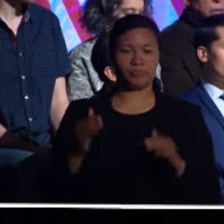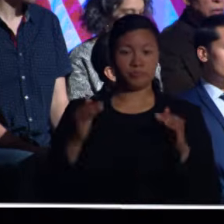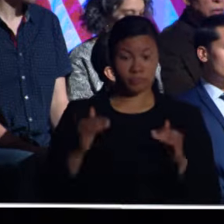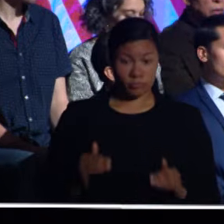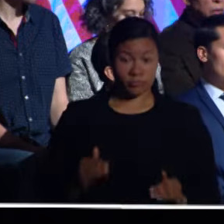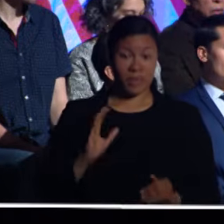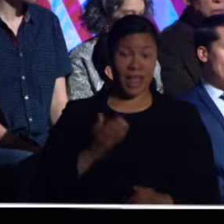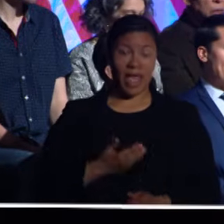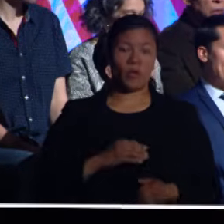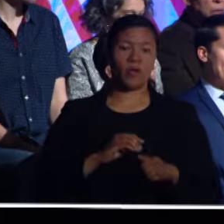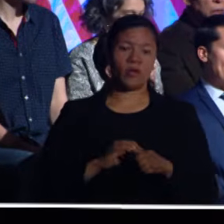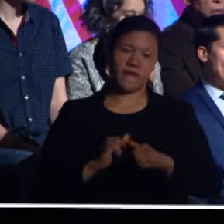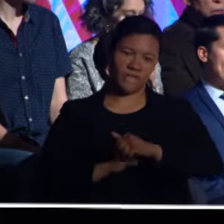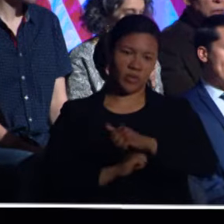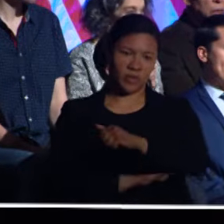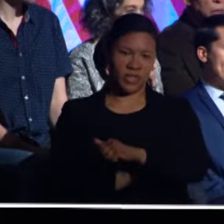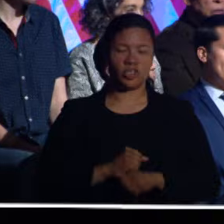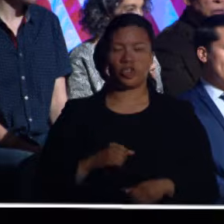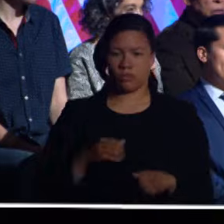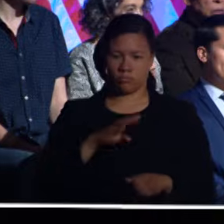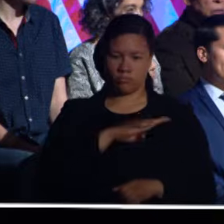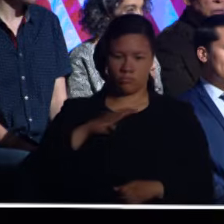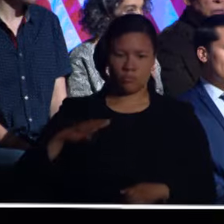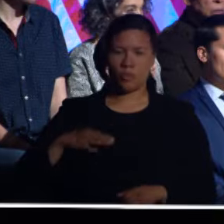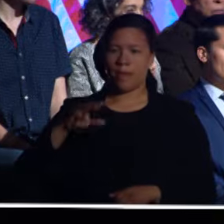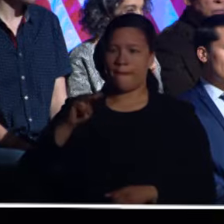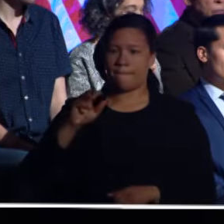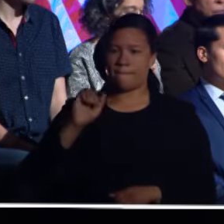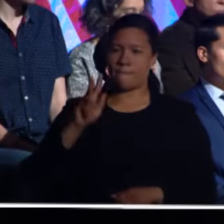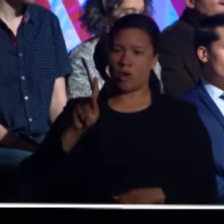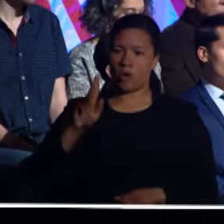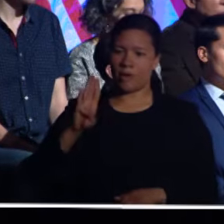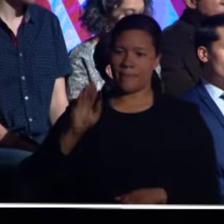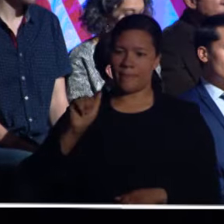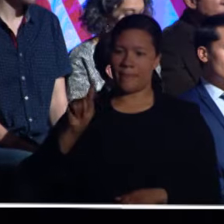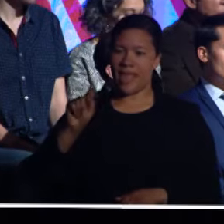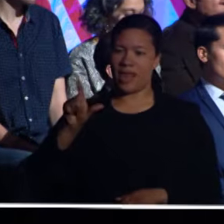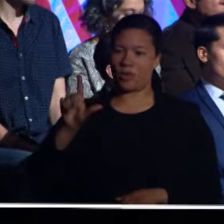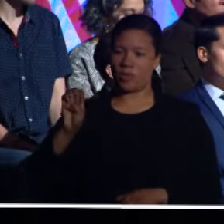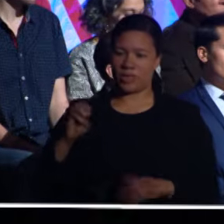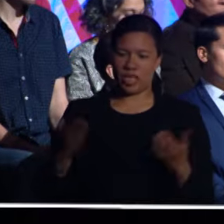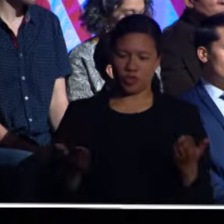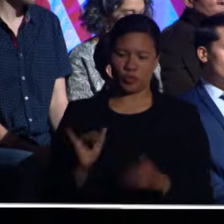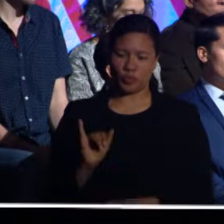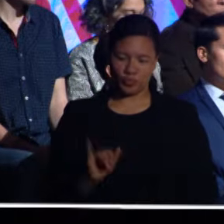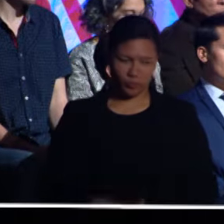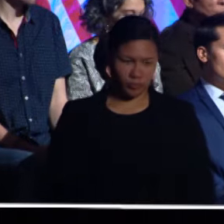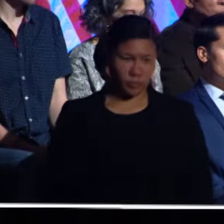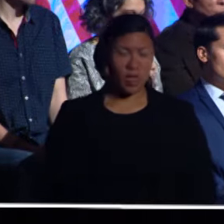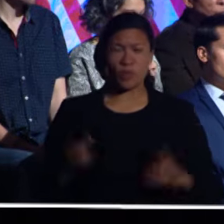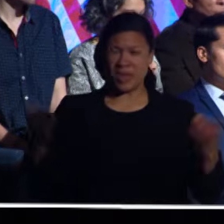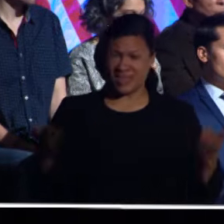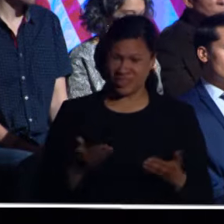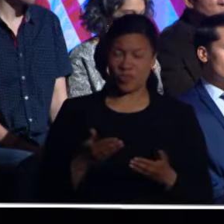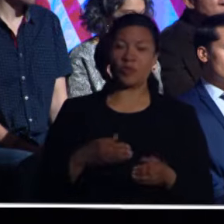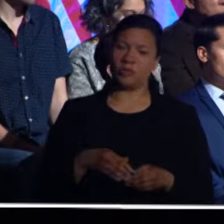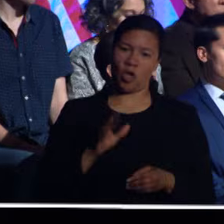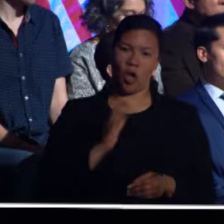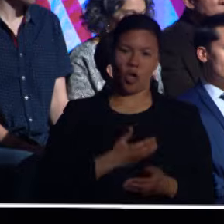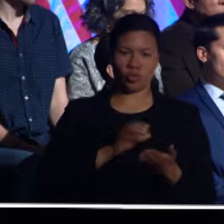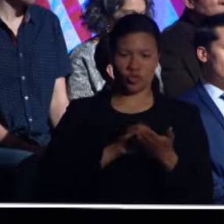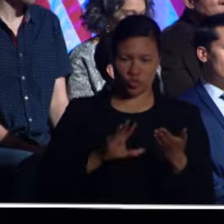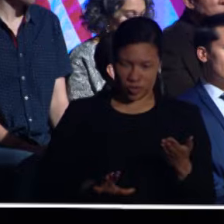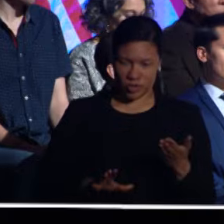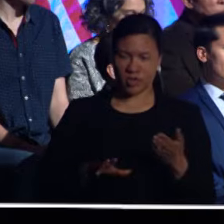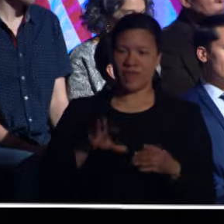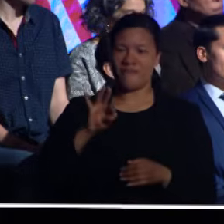foundation board, Mr. Mark Battle. I would also like to introduce the students, faculty, and staff of Firebird Nation who